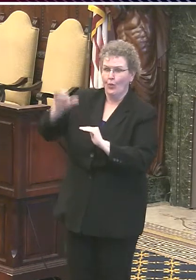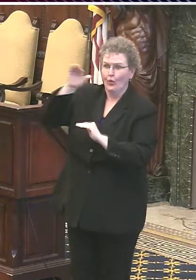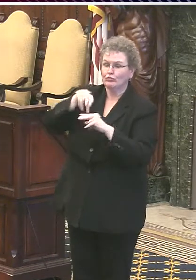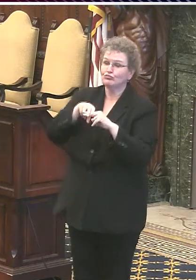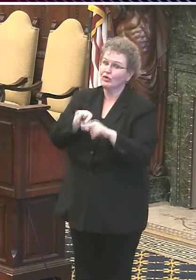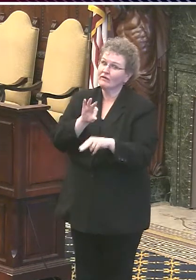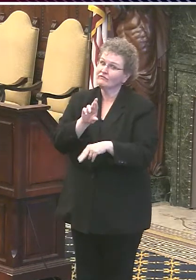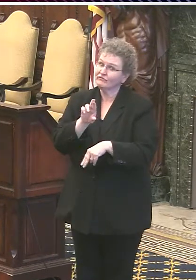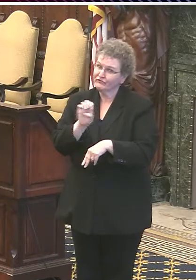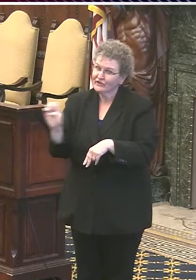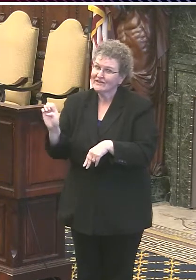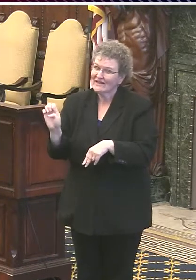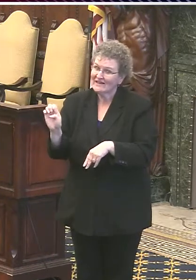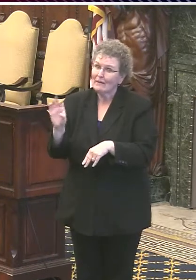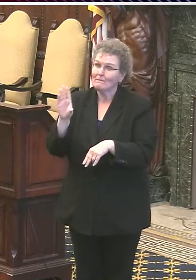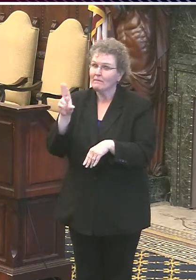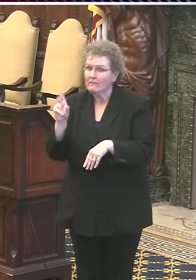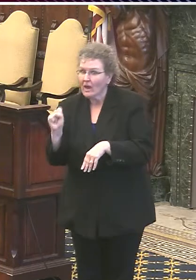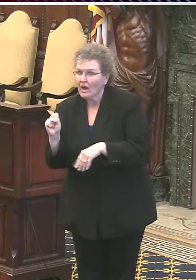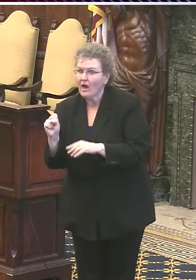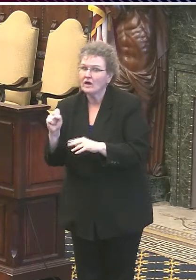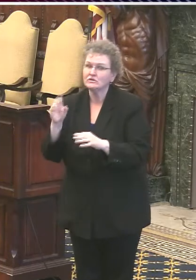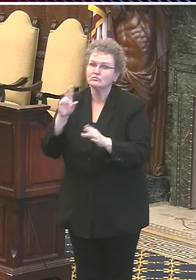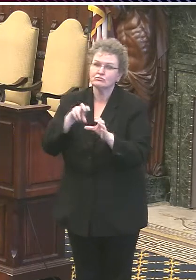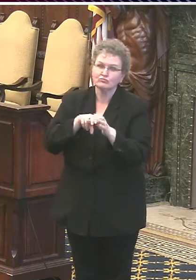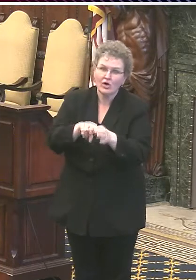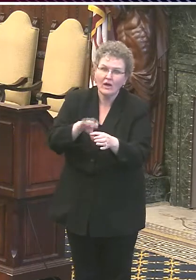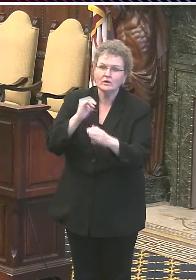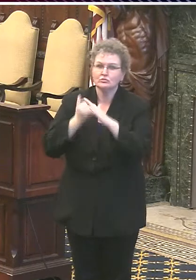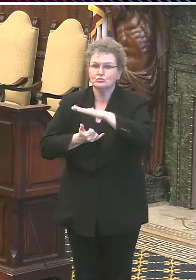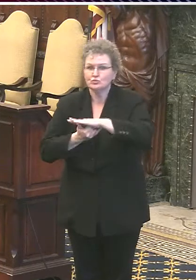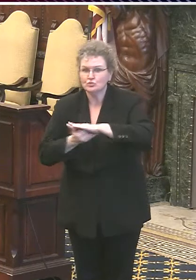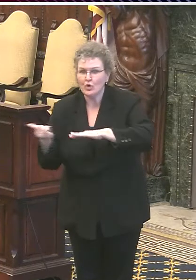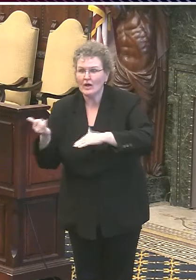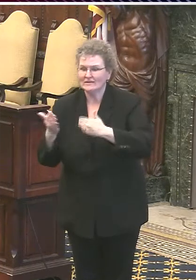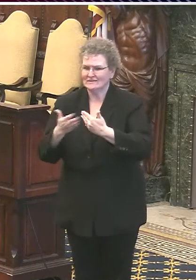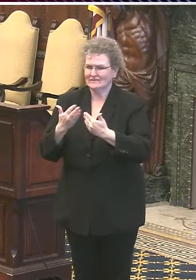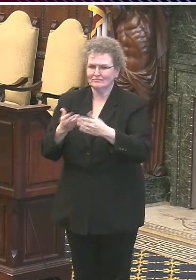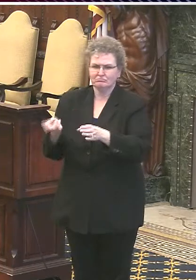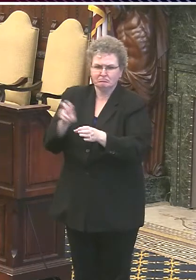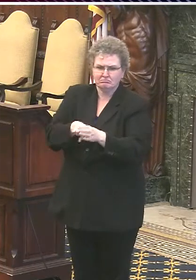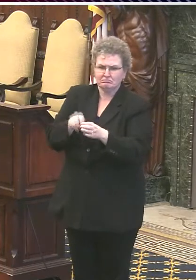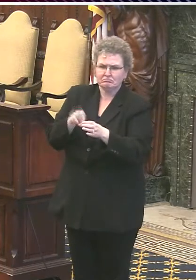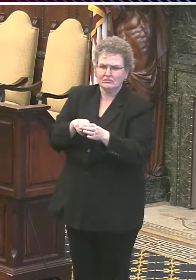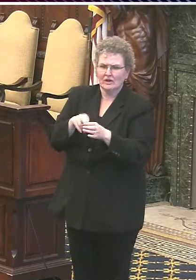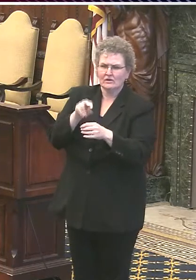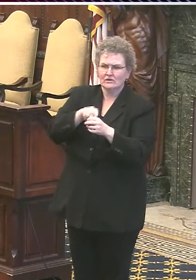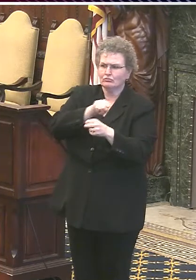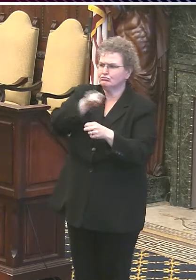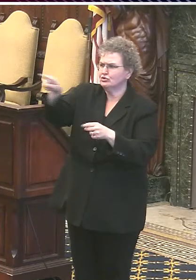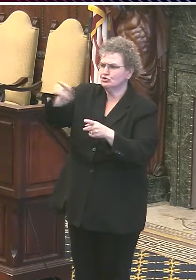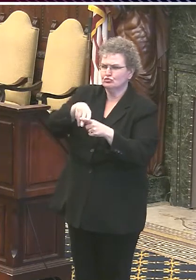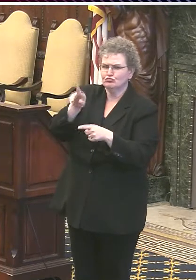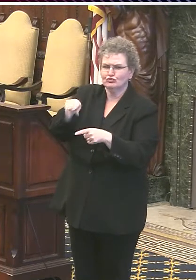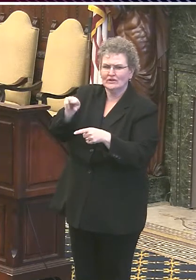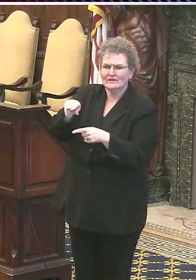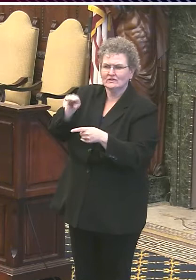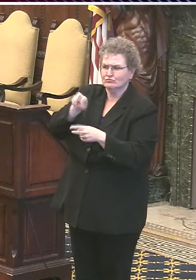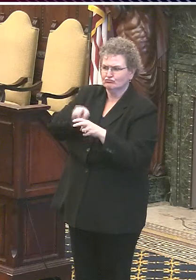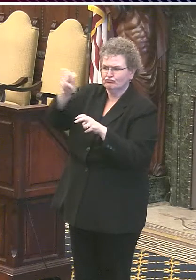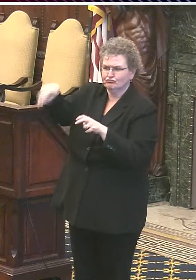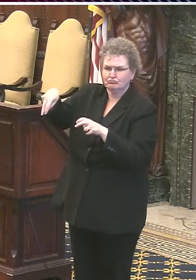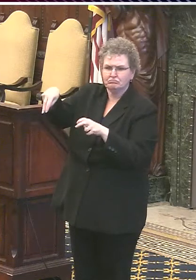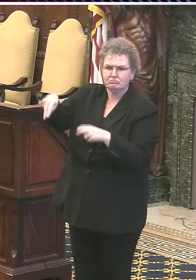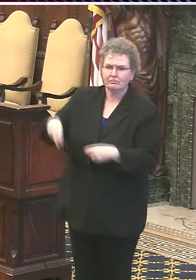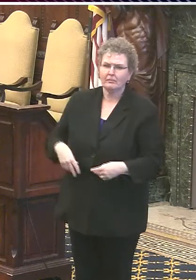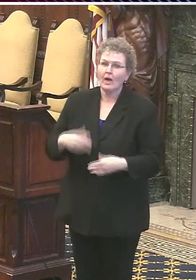SEPTA buses, trolleys, Broad Street and Market Frankfurt lines, and regional rail. There are nearly 30 private parking